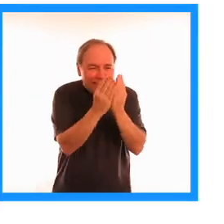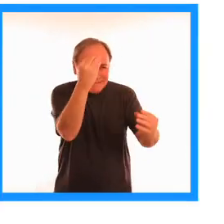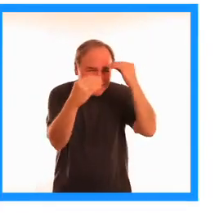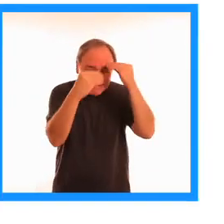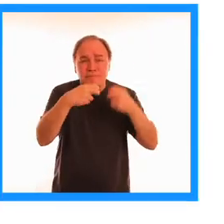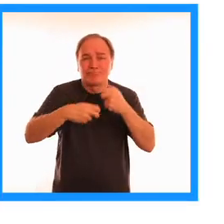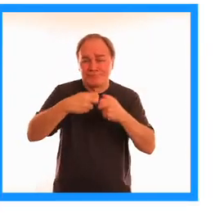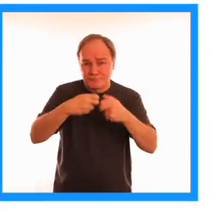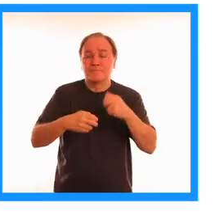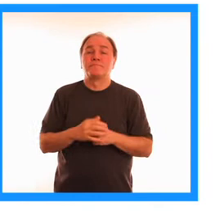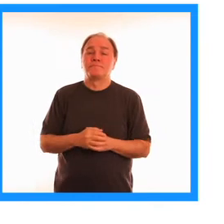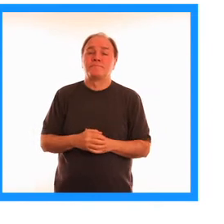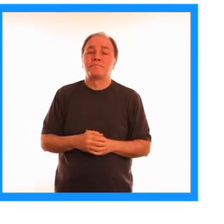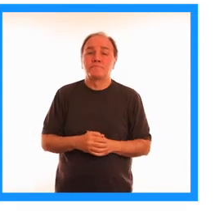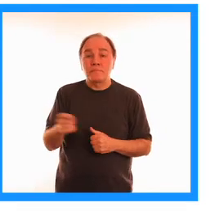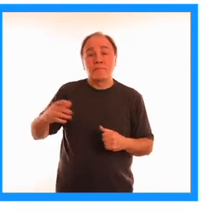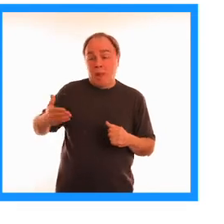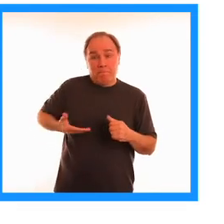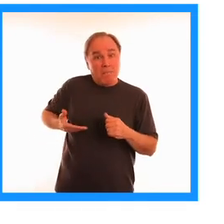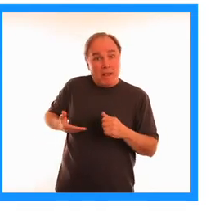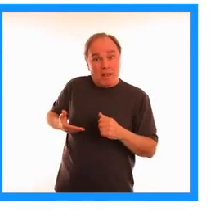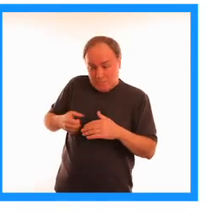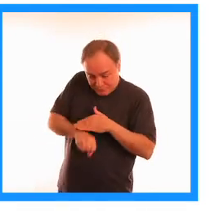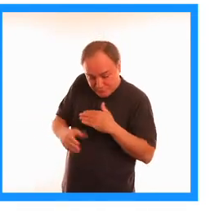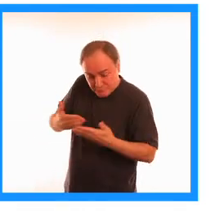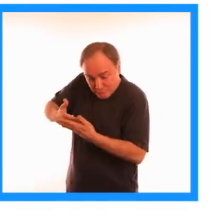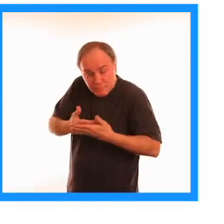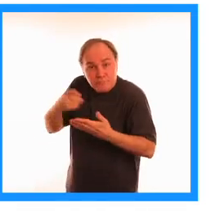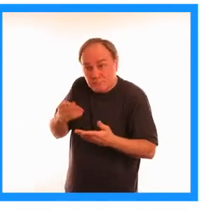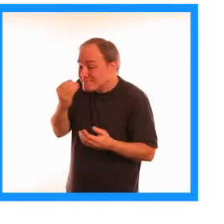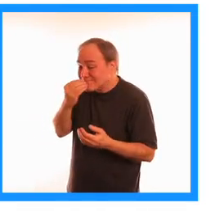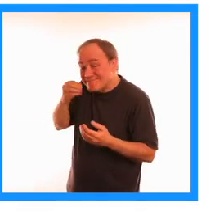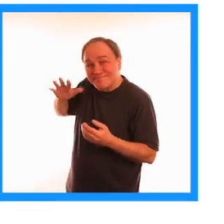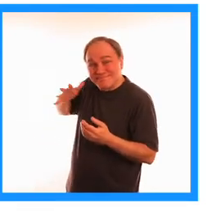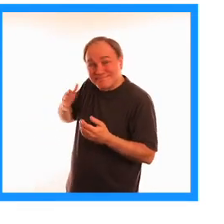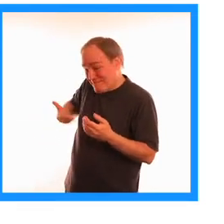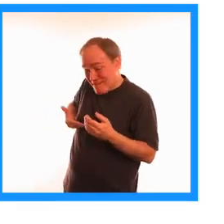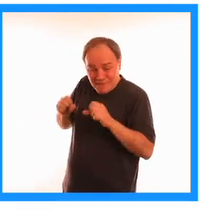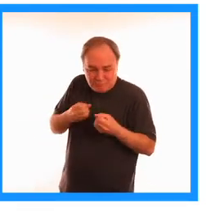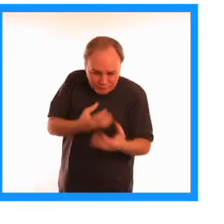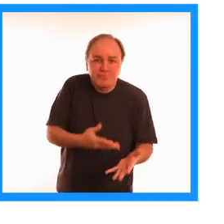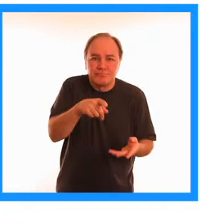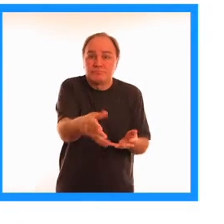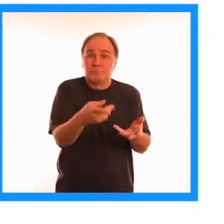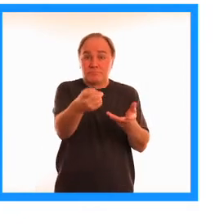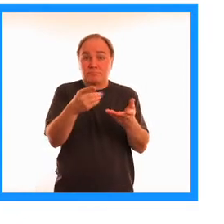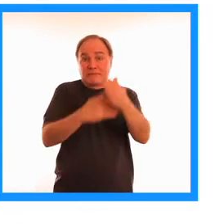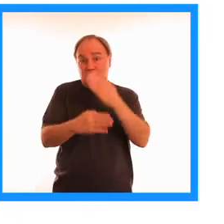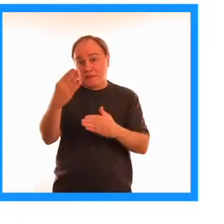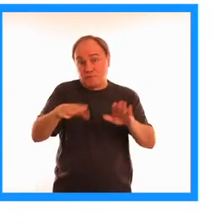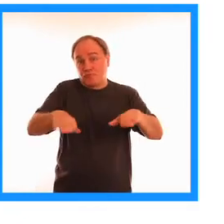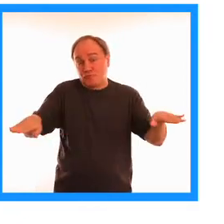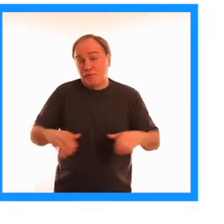Children and young people with disabilities have been almost entirely overlooked in sexual and reproductive health and HIV/AIDS programs, as they are